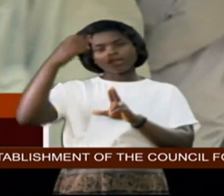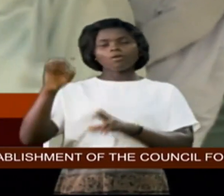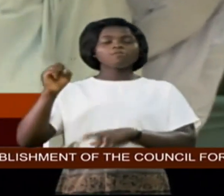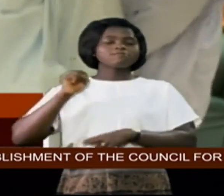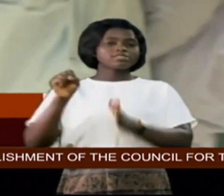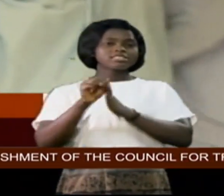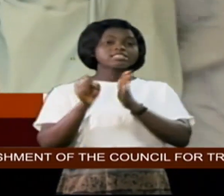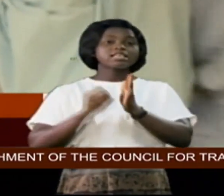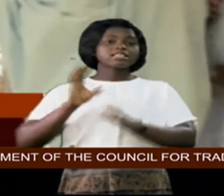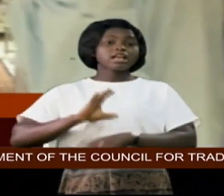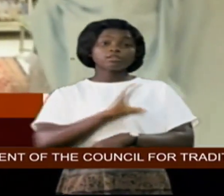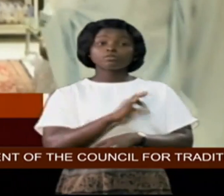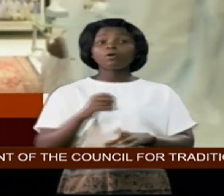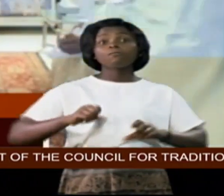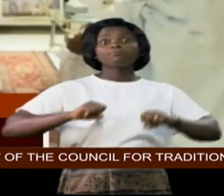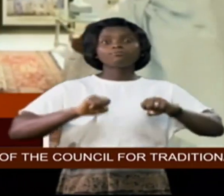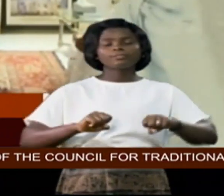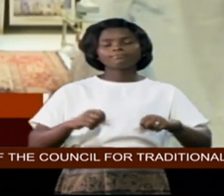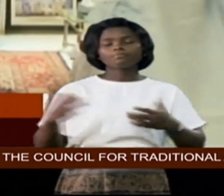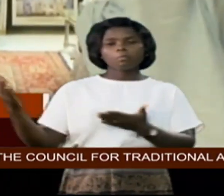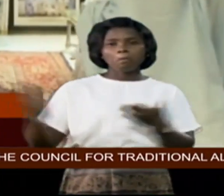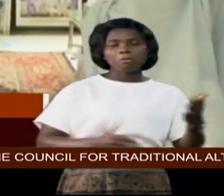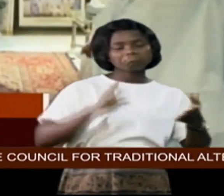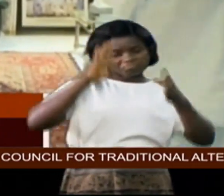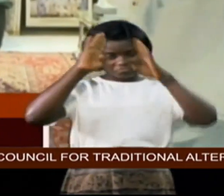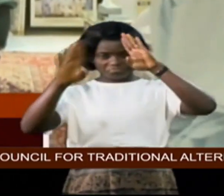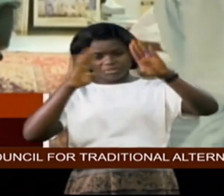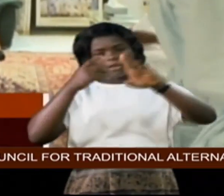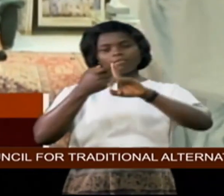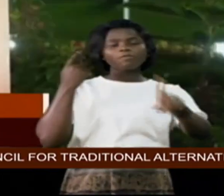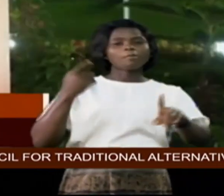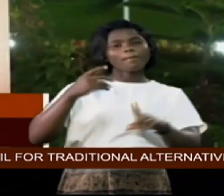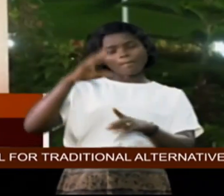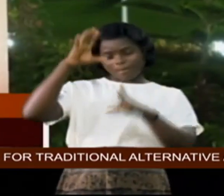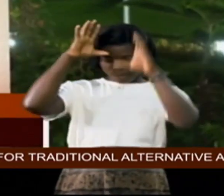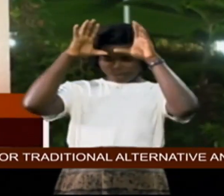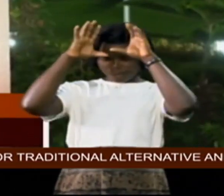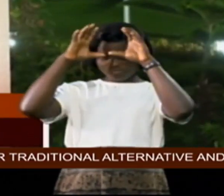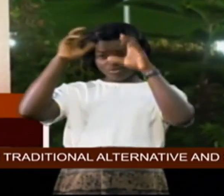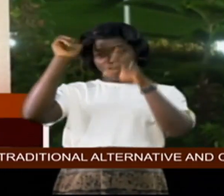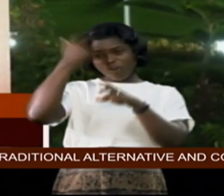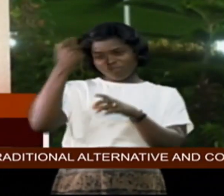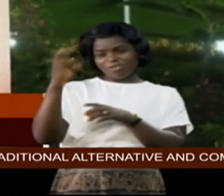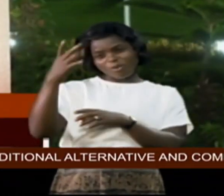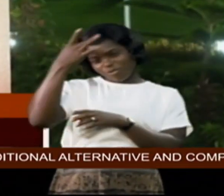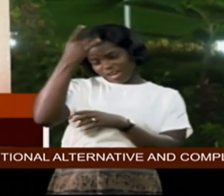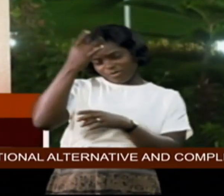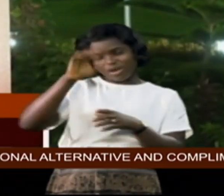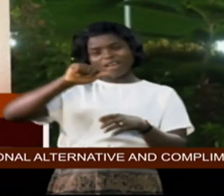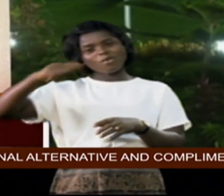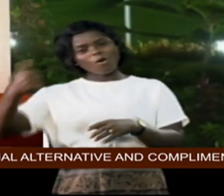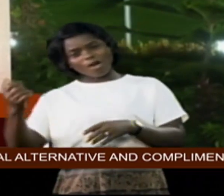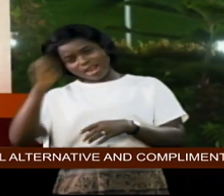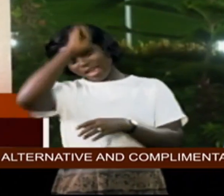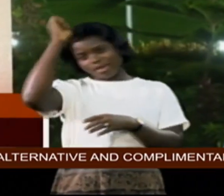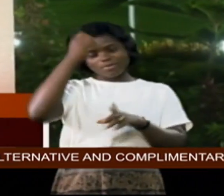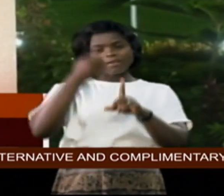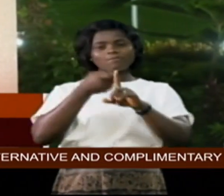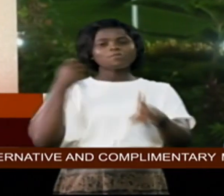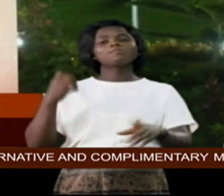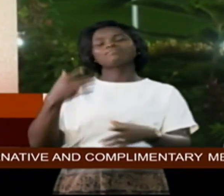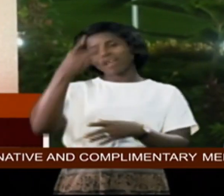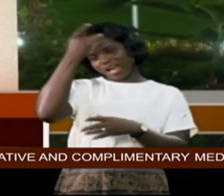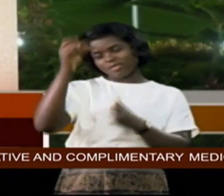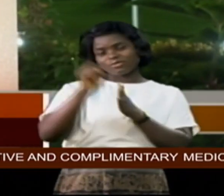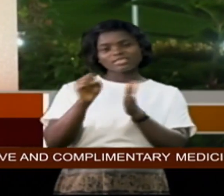Chiefs also brought felicitations from Governor Abdullahi Umar Ganduje and other emirs from across Kano State. We have